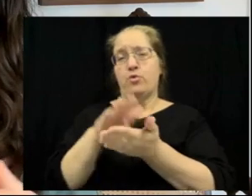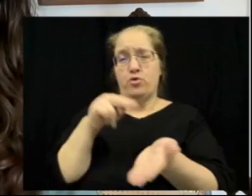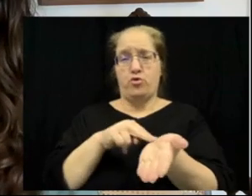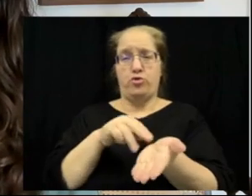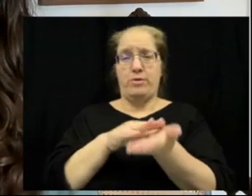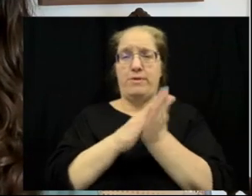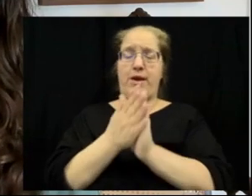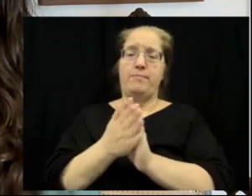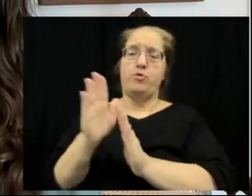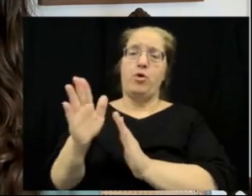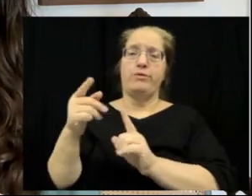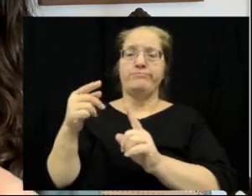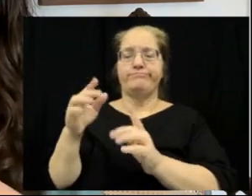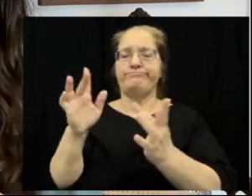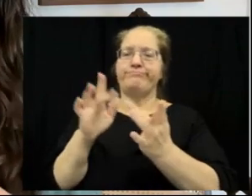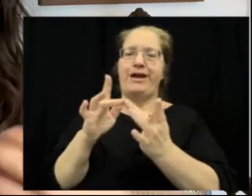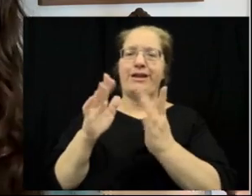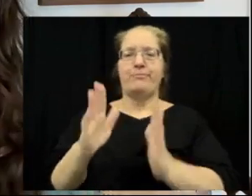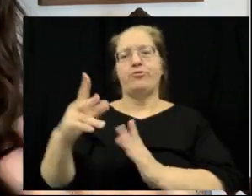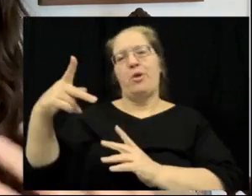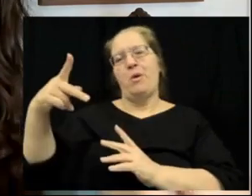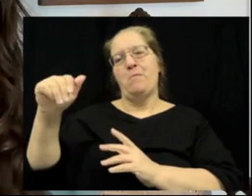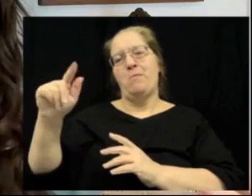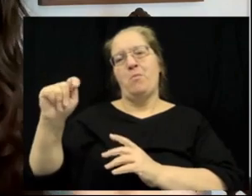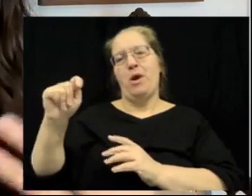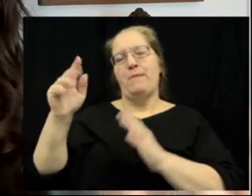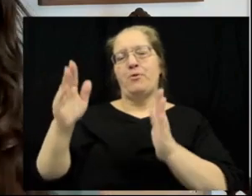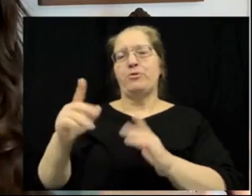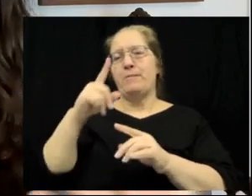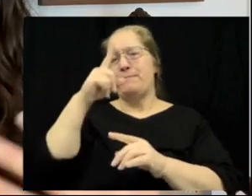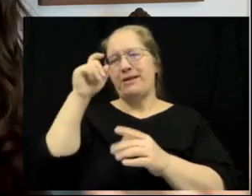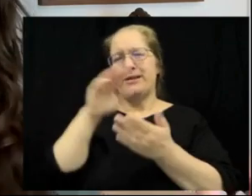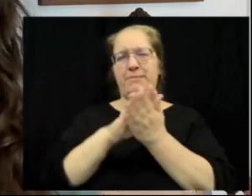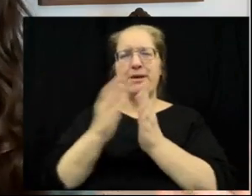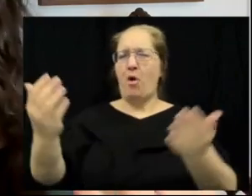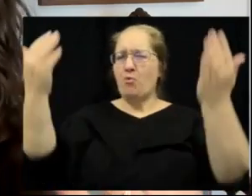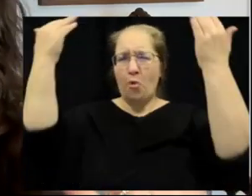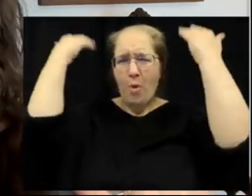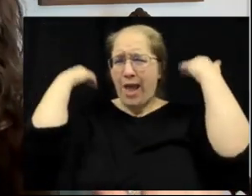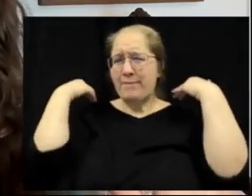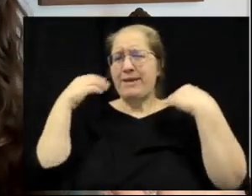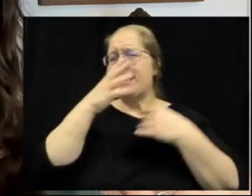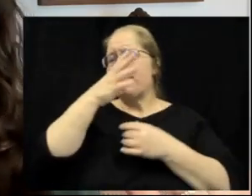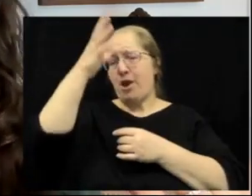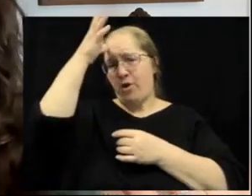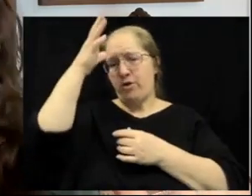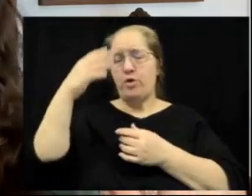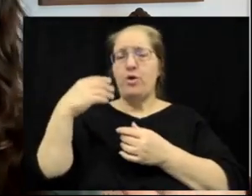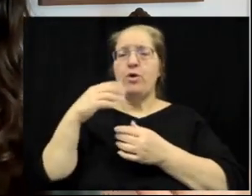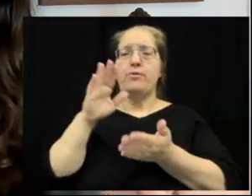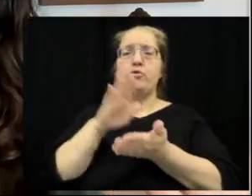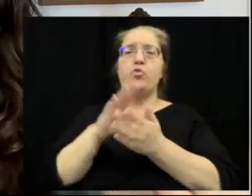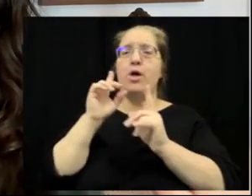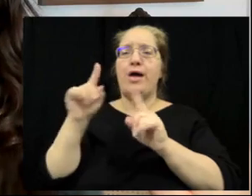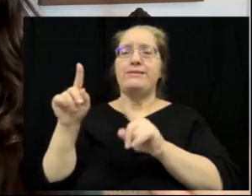become your point person as a parent, because it can get overwhelming as a parent, because you get the school attendance line,